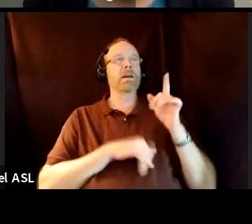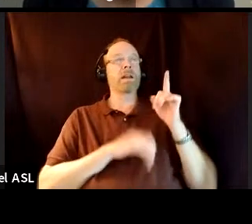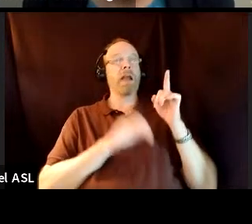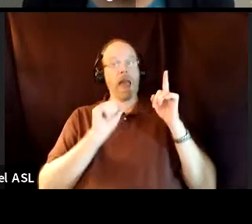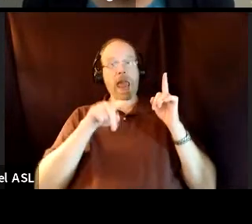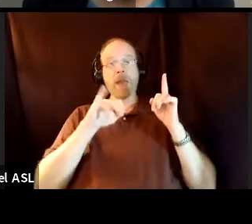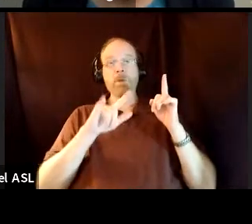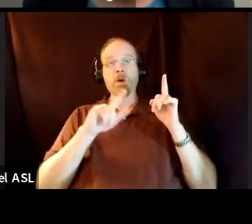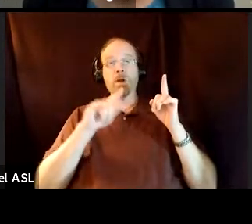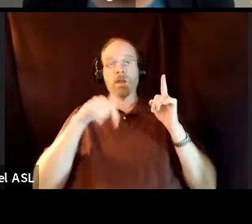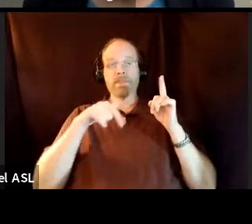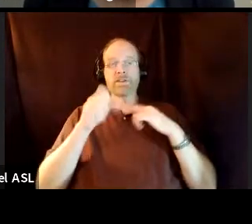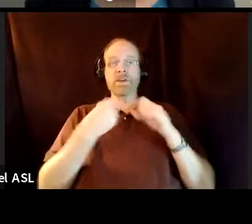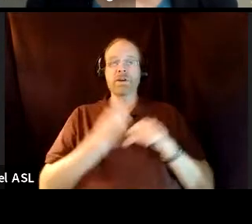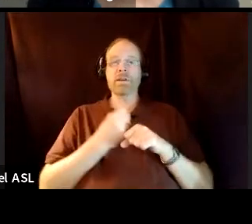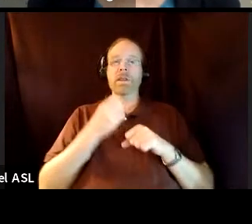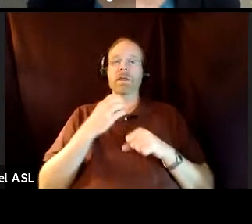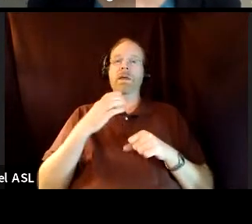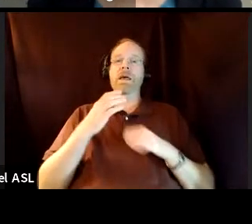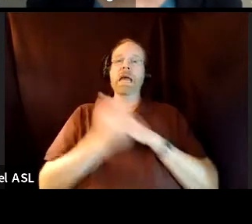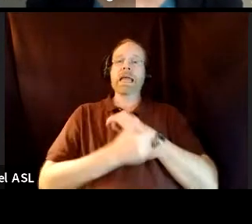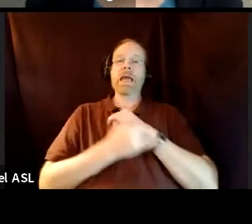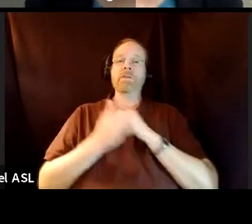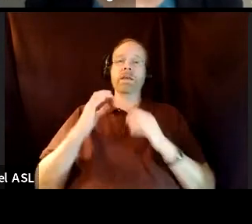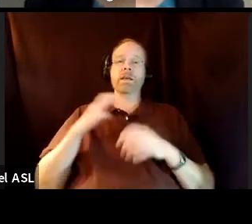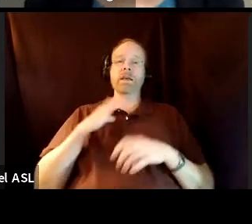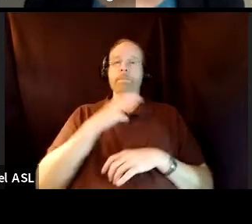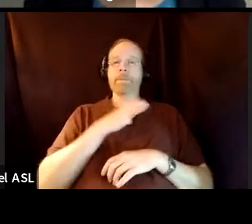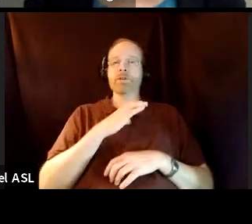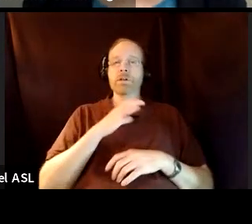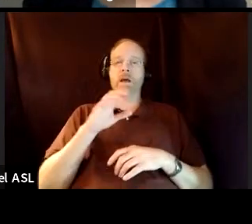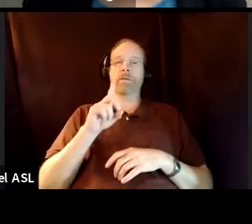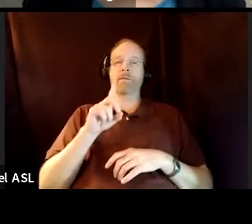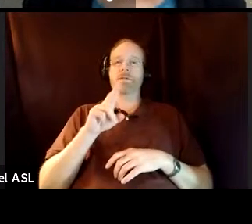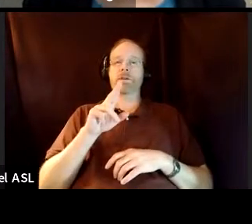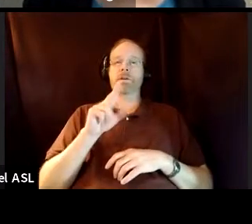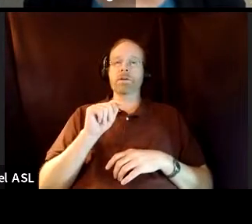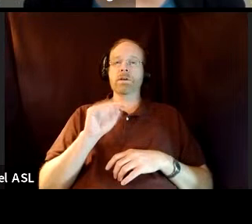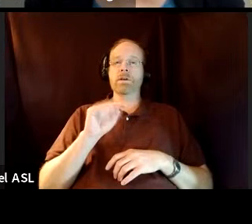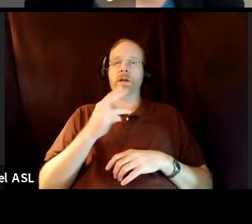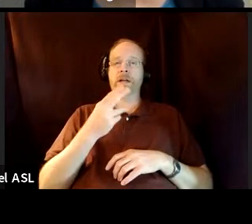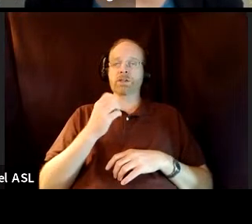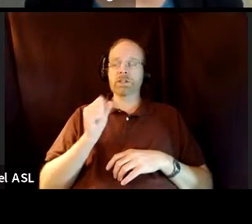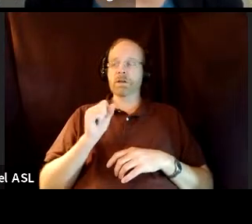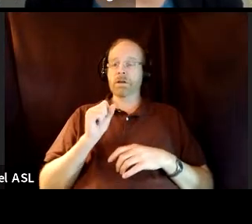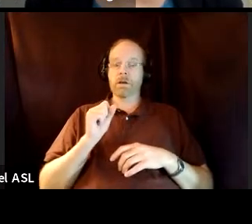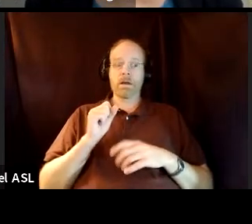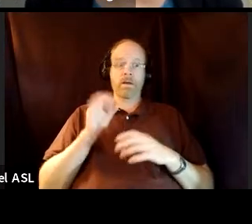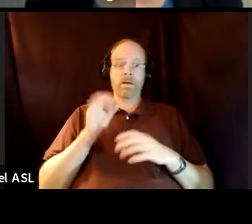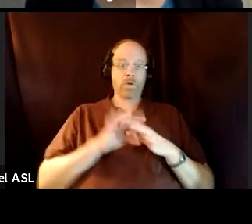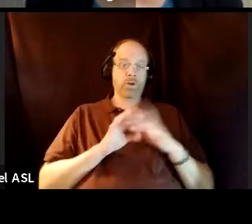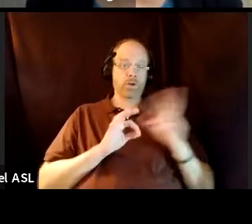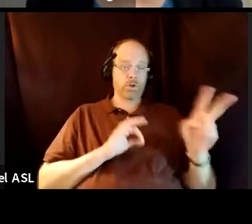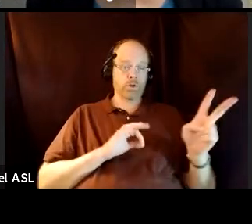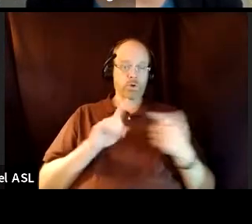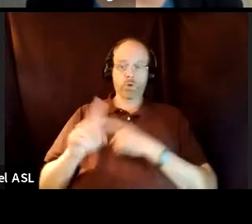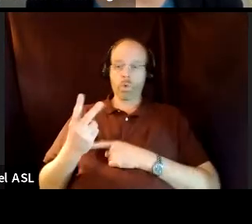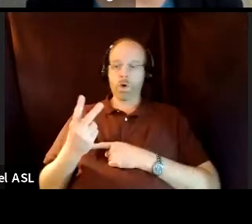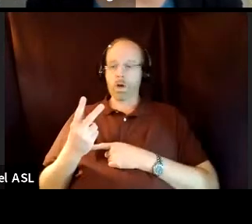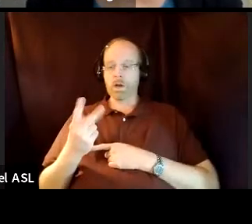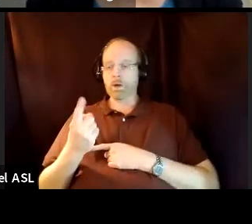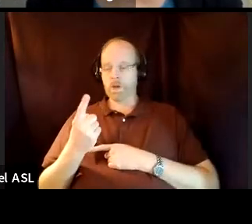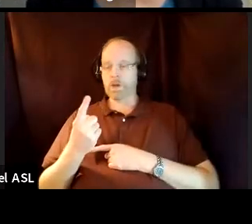year, the County Commission of Dutchess 2-to-1 vote to send